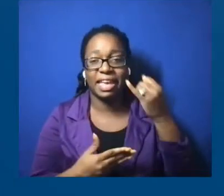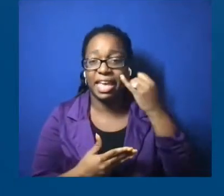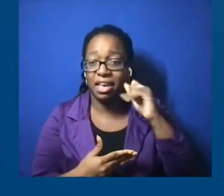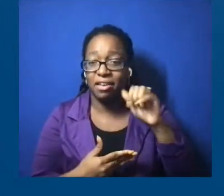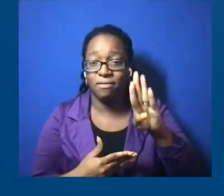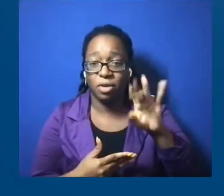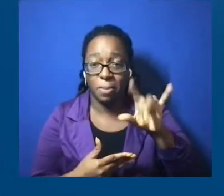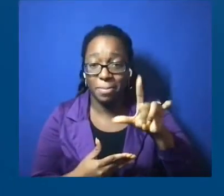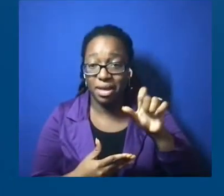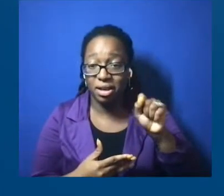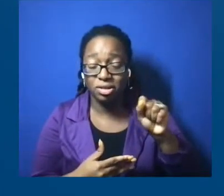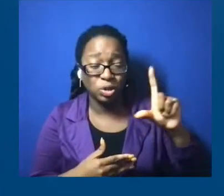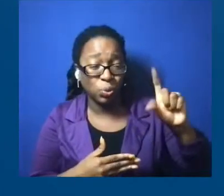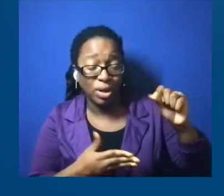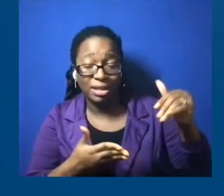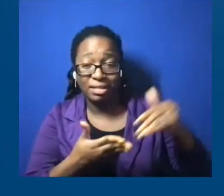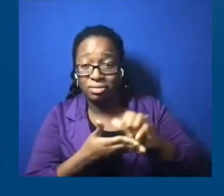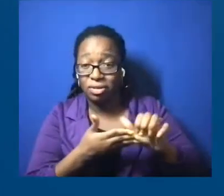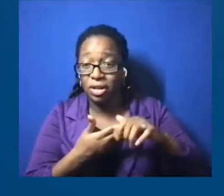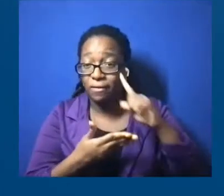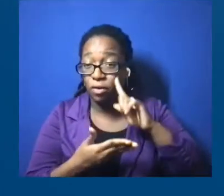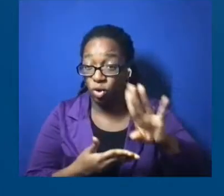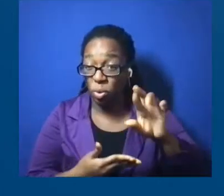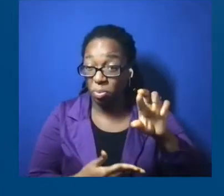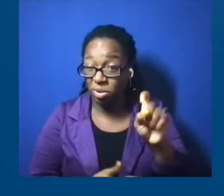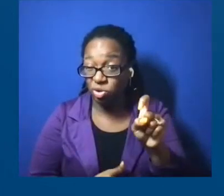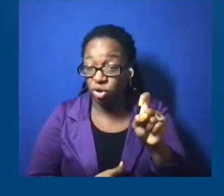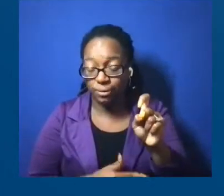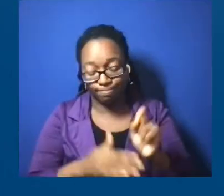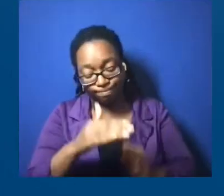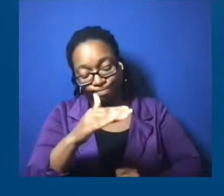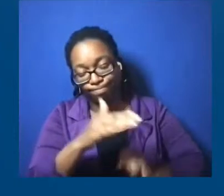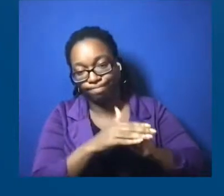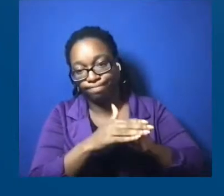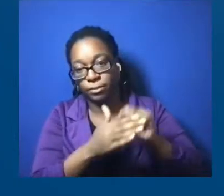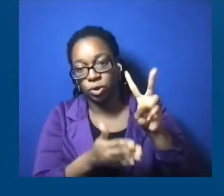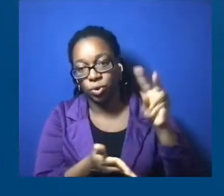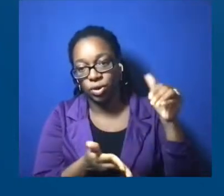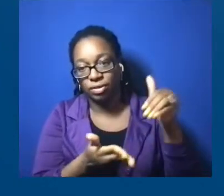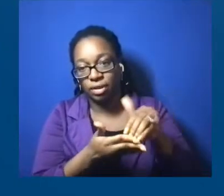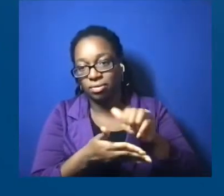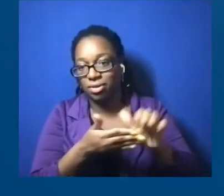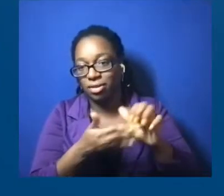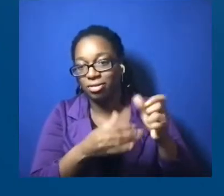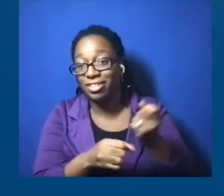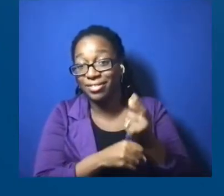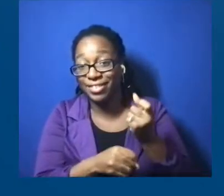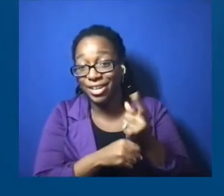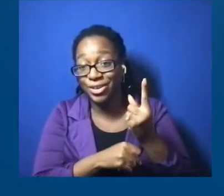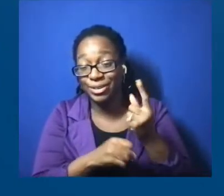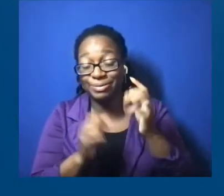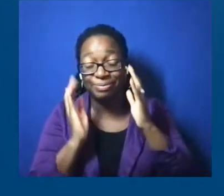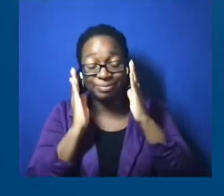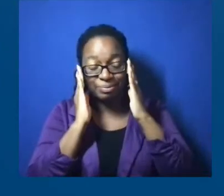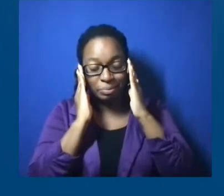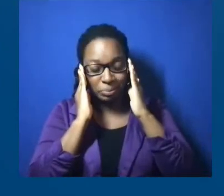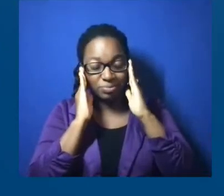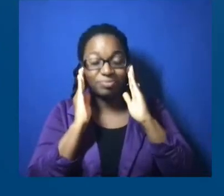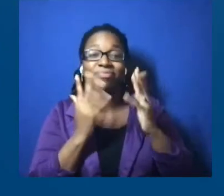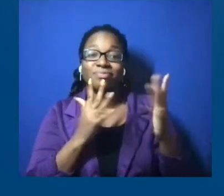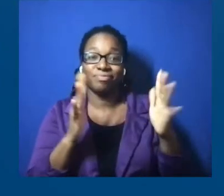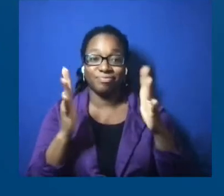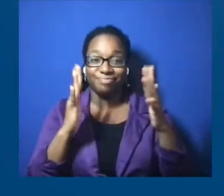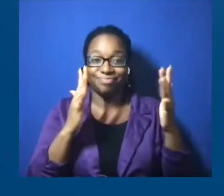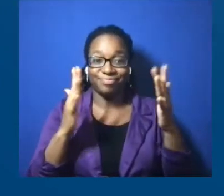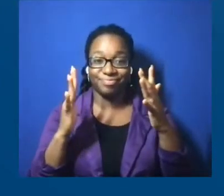for prescription drugs. You don't have to pay more than $2,000 a year. And some of the cancer drugs,